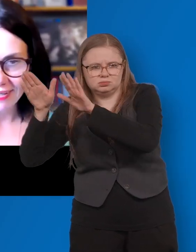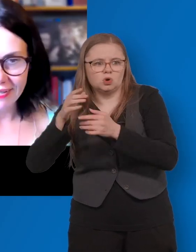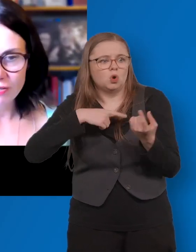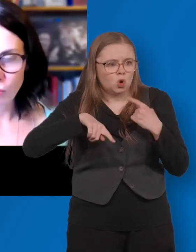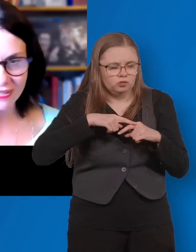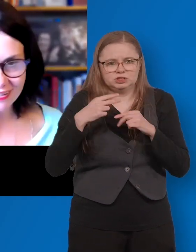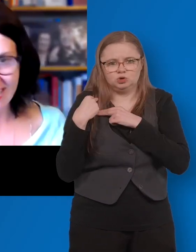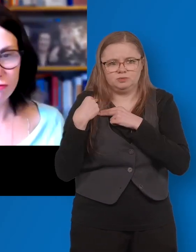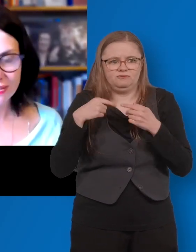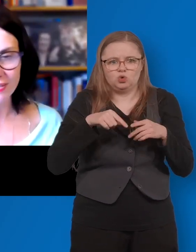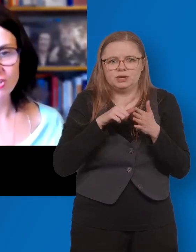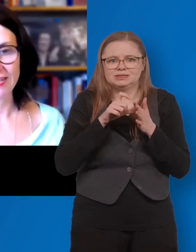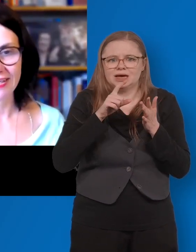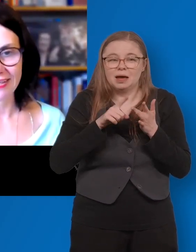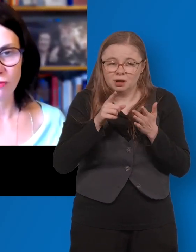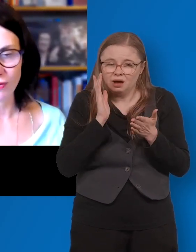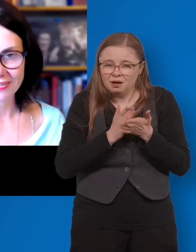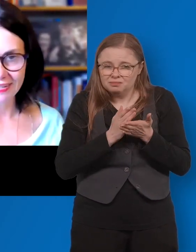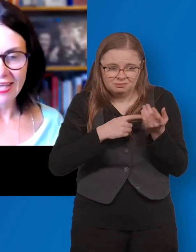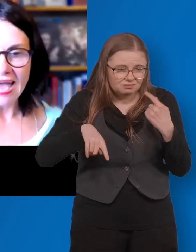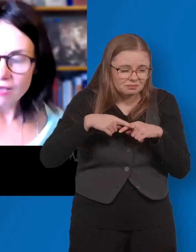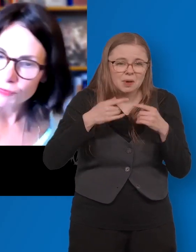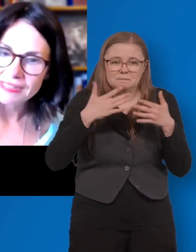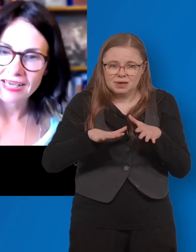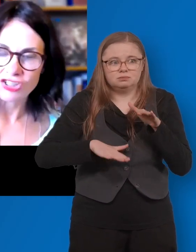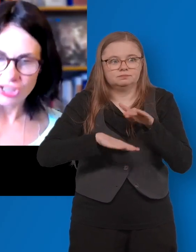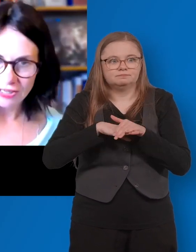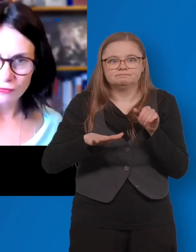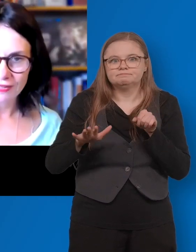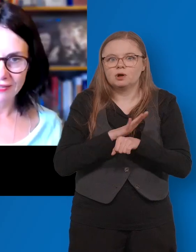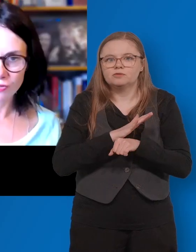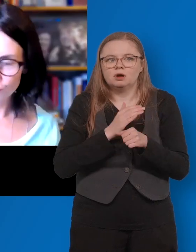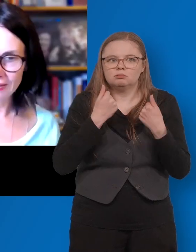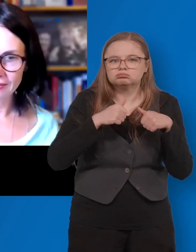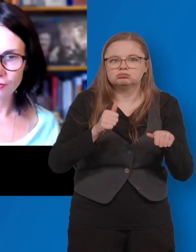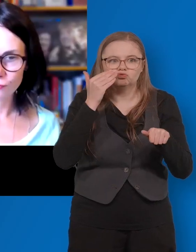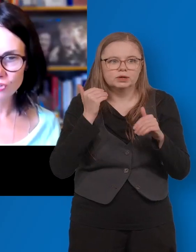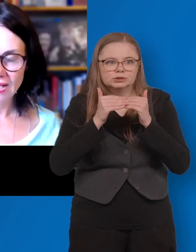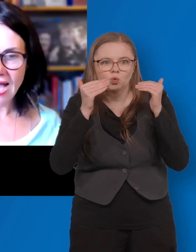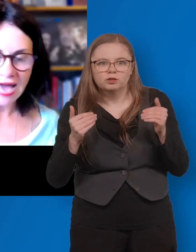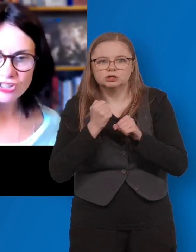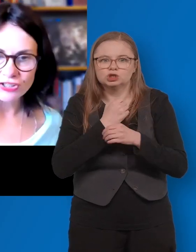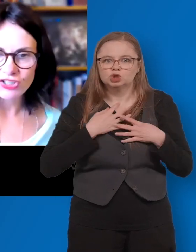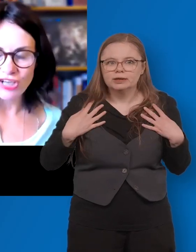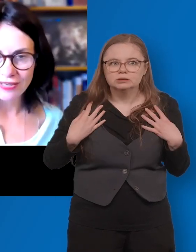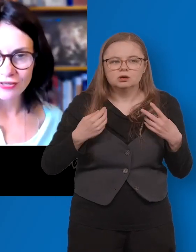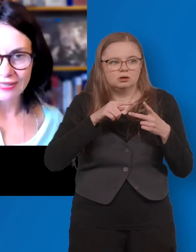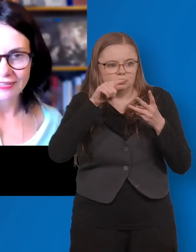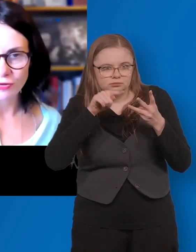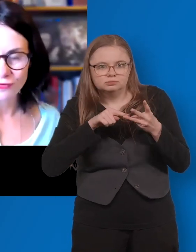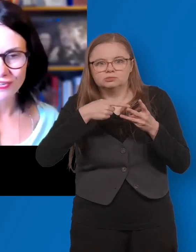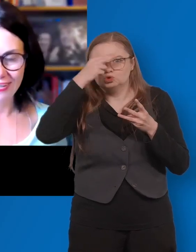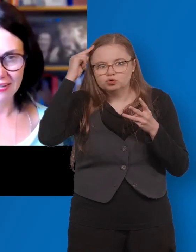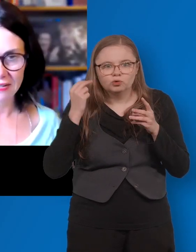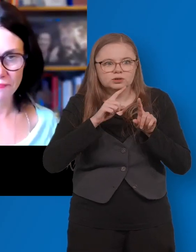race equality? Have we done gender equality? Have we done genuine neuro-inclusion? I just